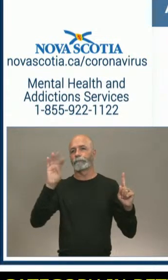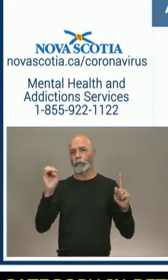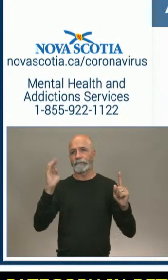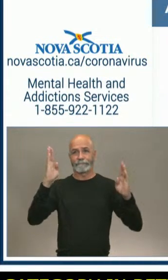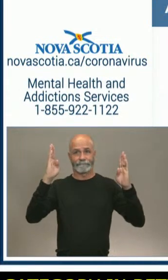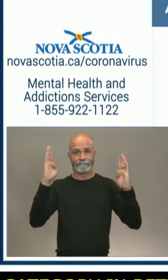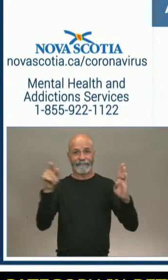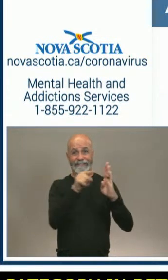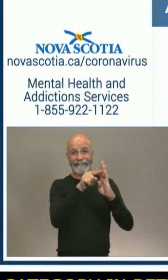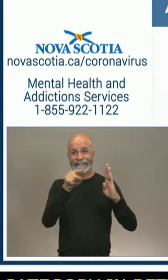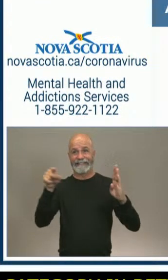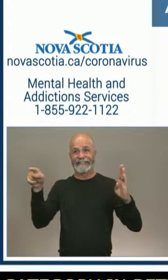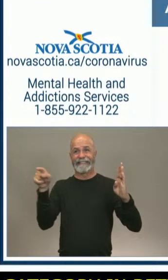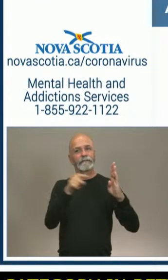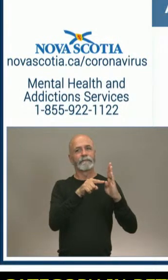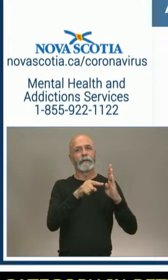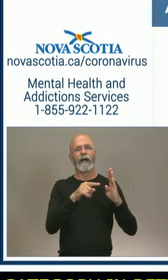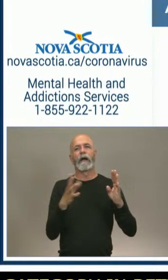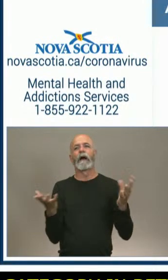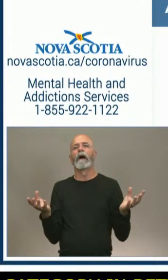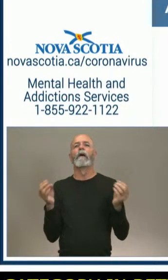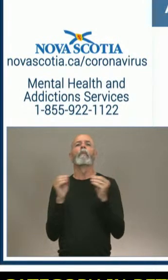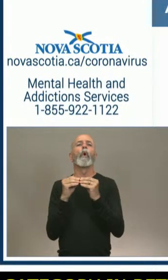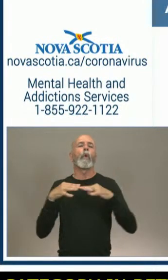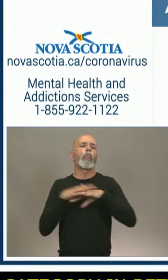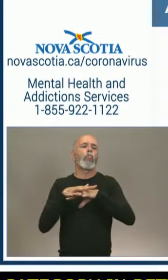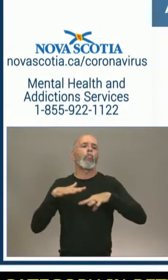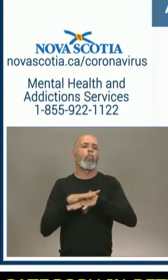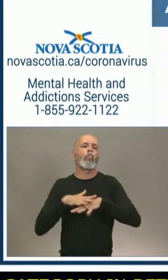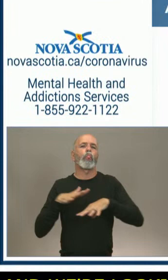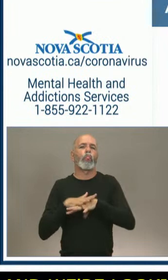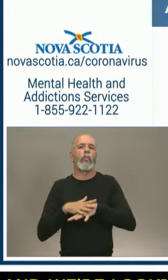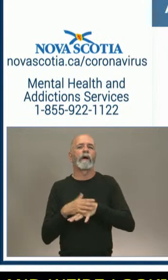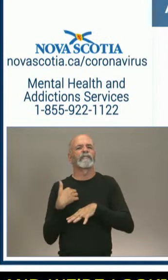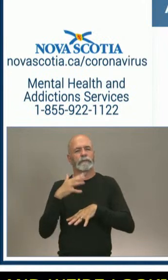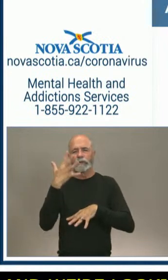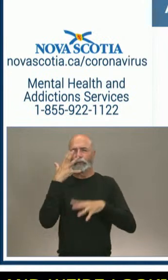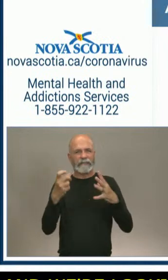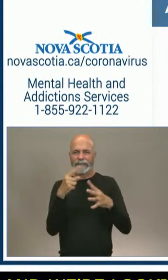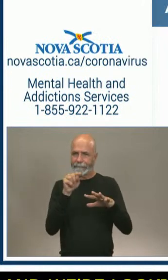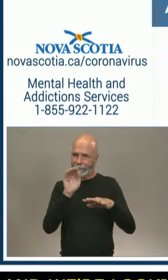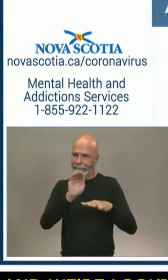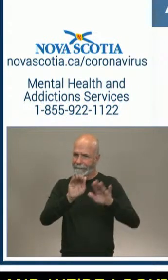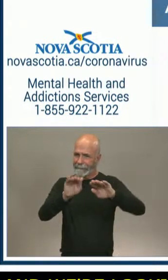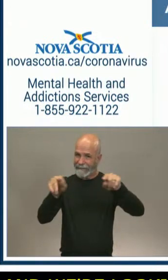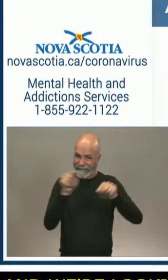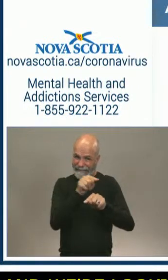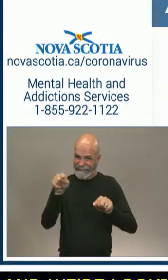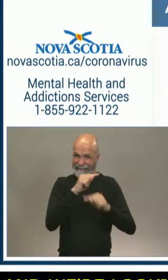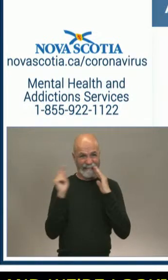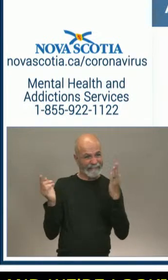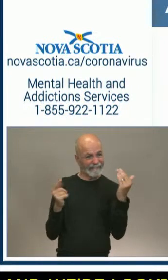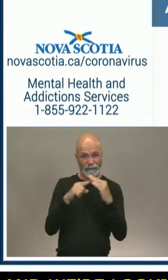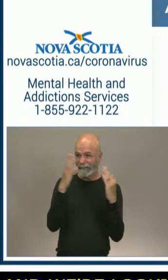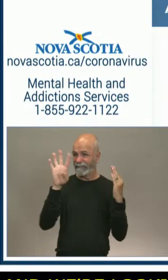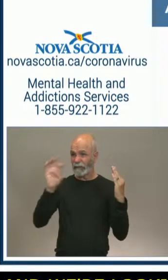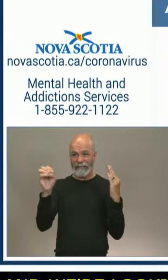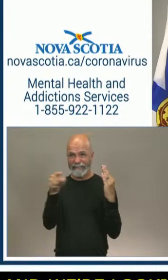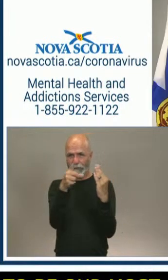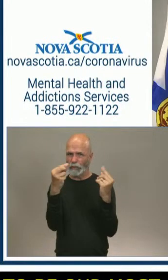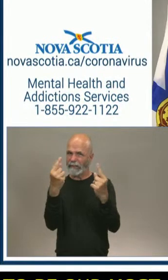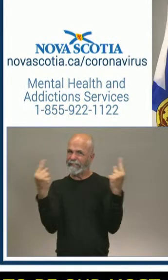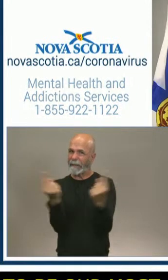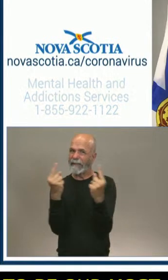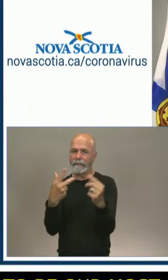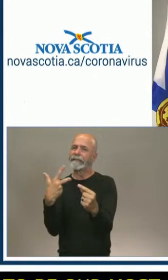social age group. So I want to just reiterate to all of those in that age category and all Nova Scotians, it's